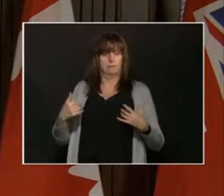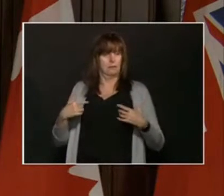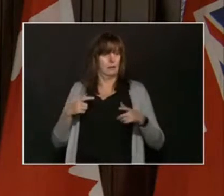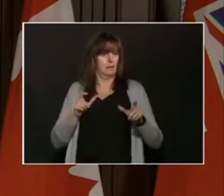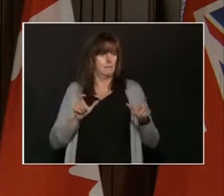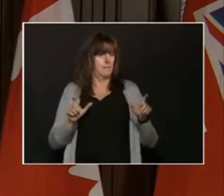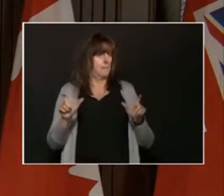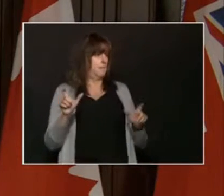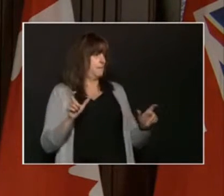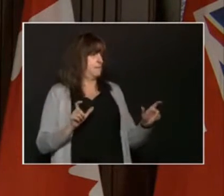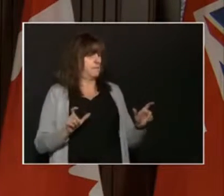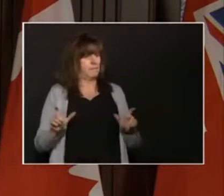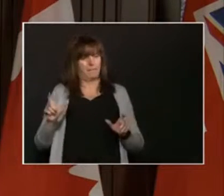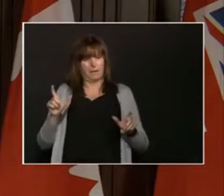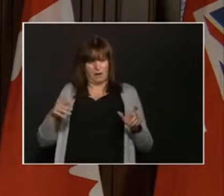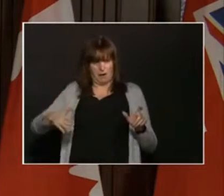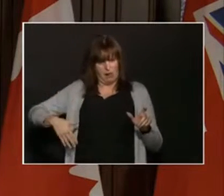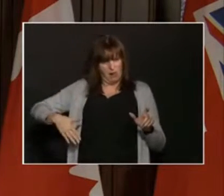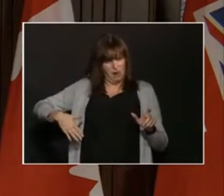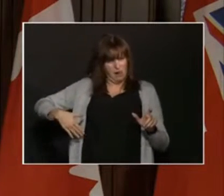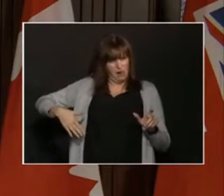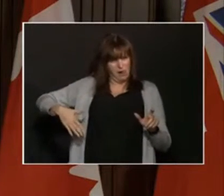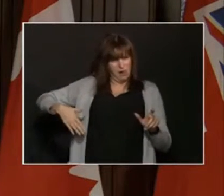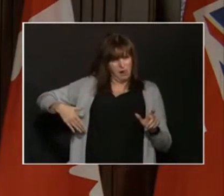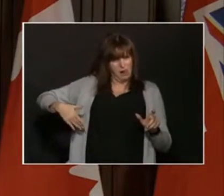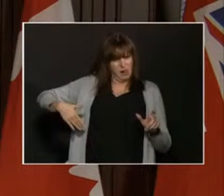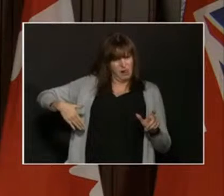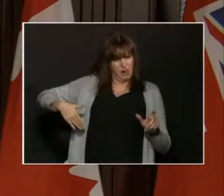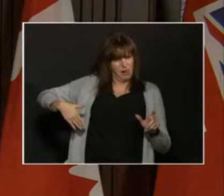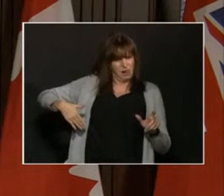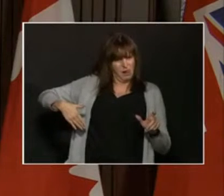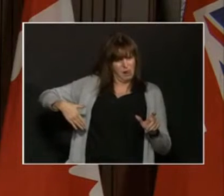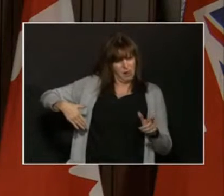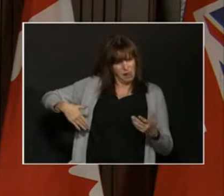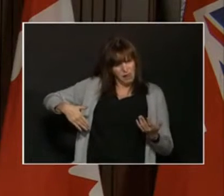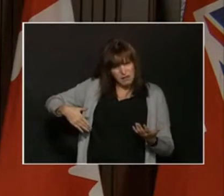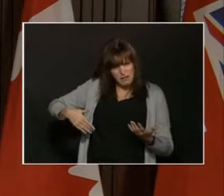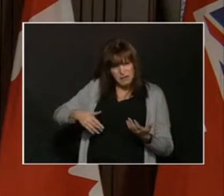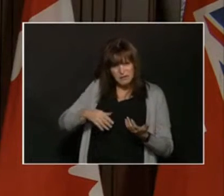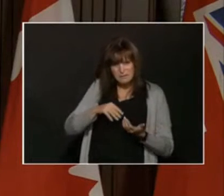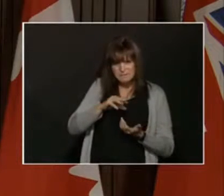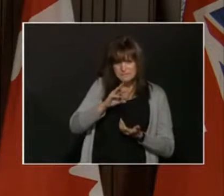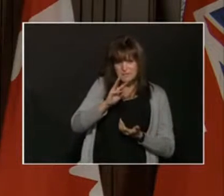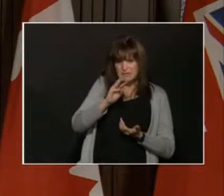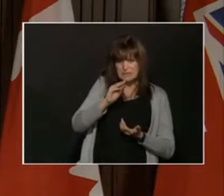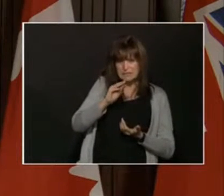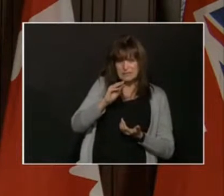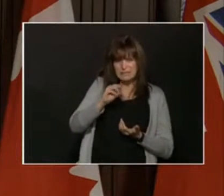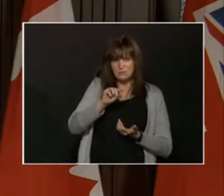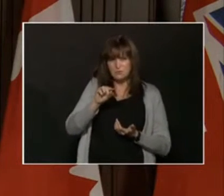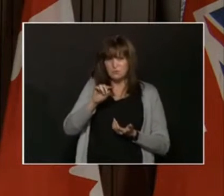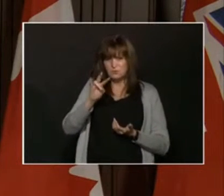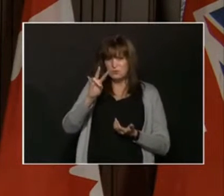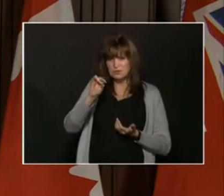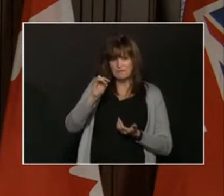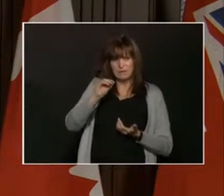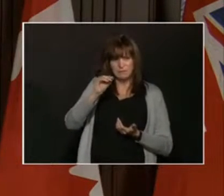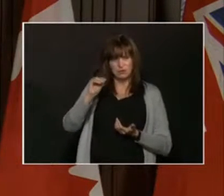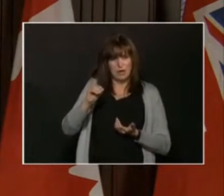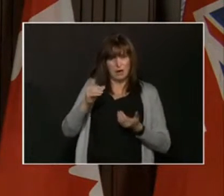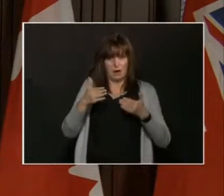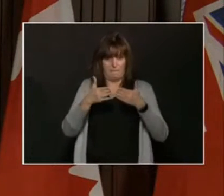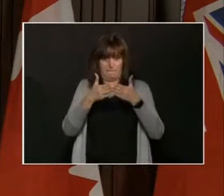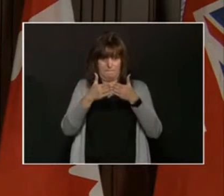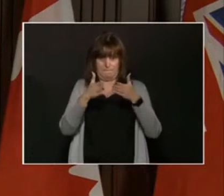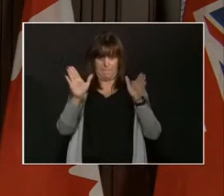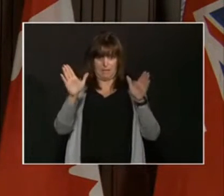we probably need 60 to 70% of the general population vaccinated. That won't happen for many months. And so